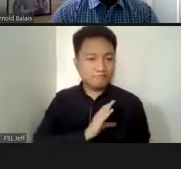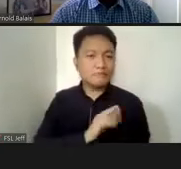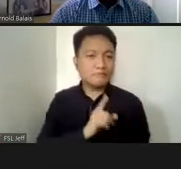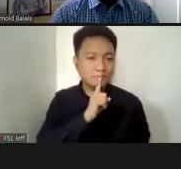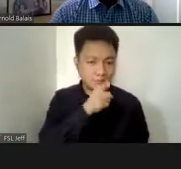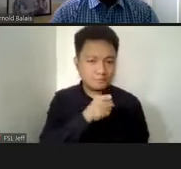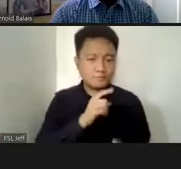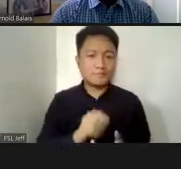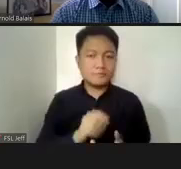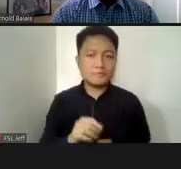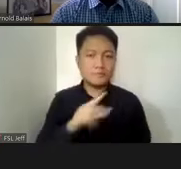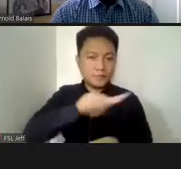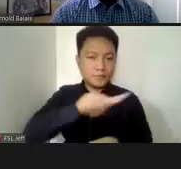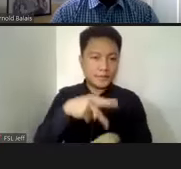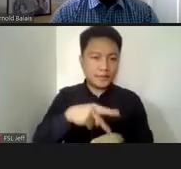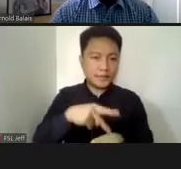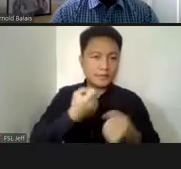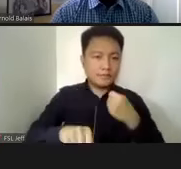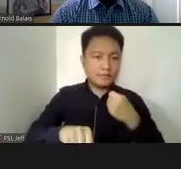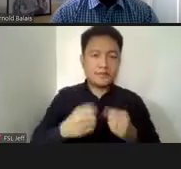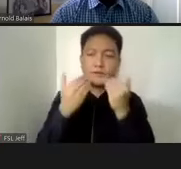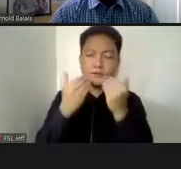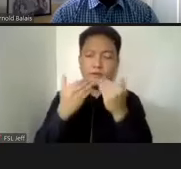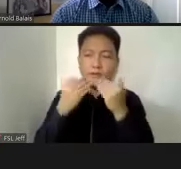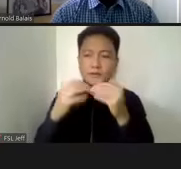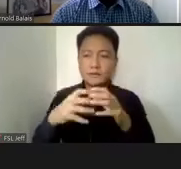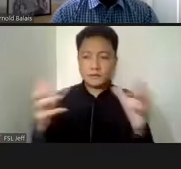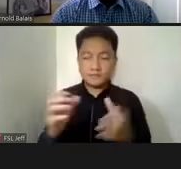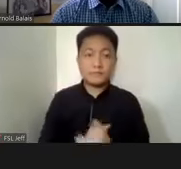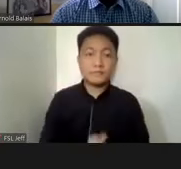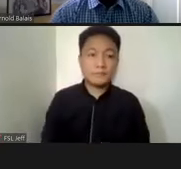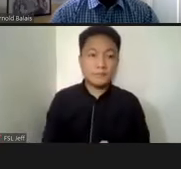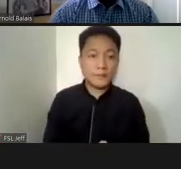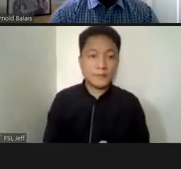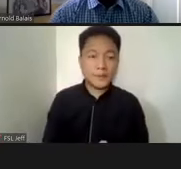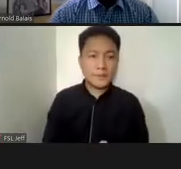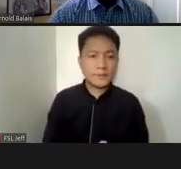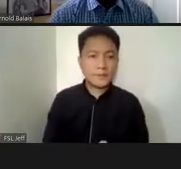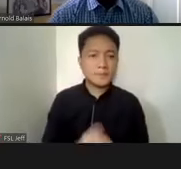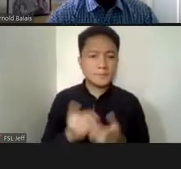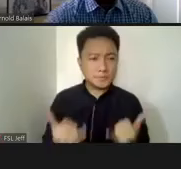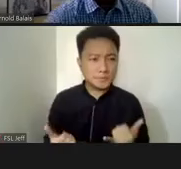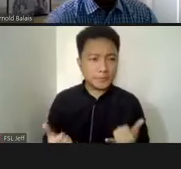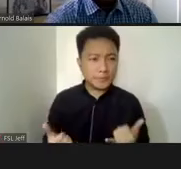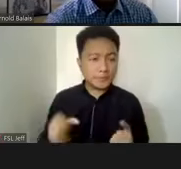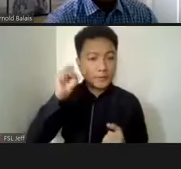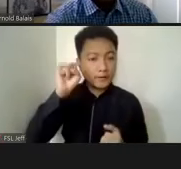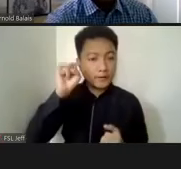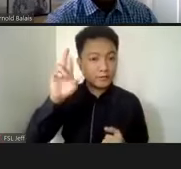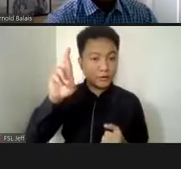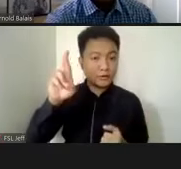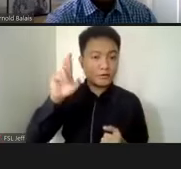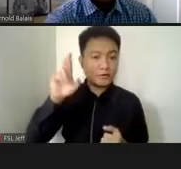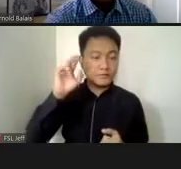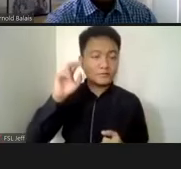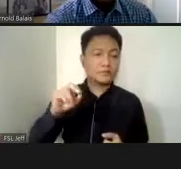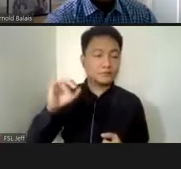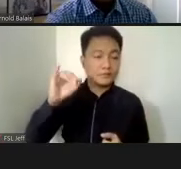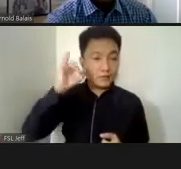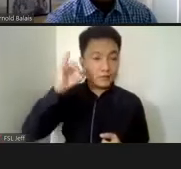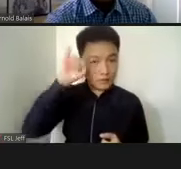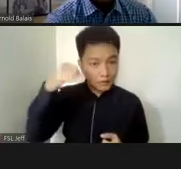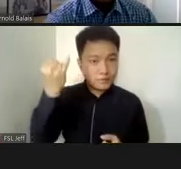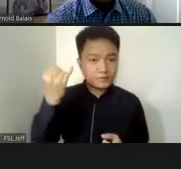Sir Jeff, here's another question for you from Anton Mary Lim. The Yellow Boat of Hope is helping